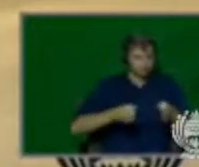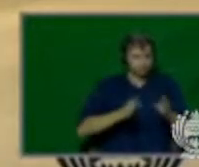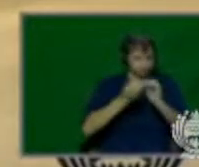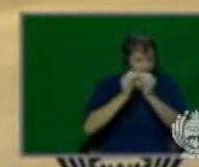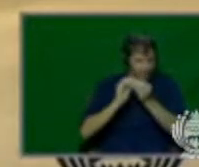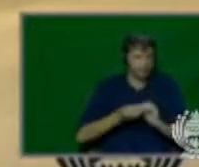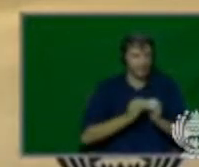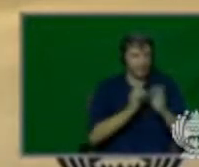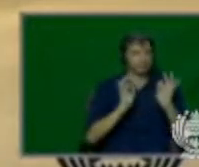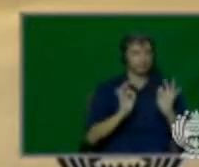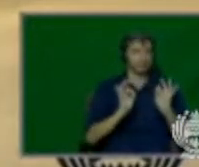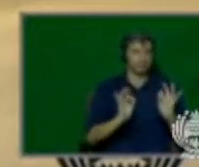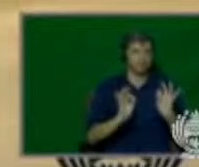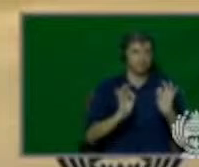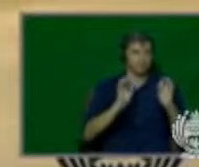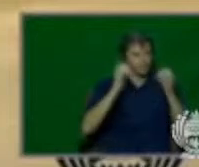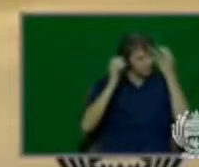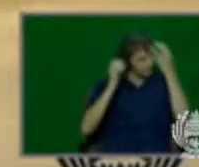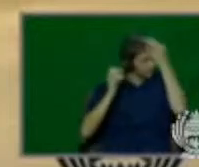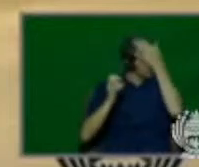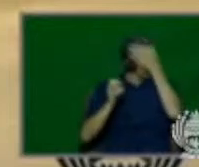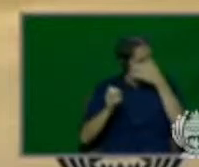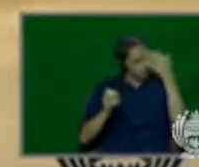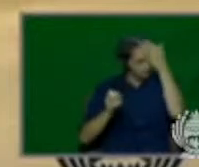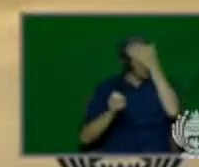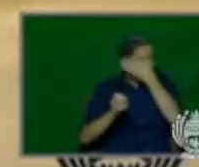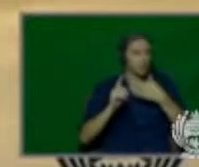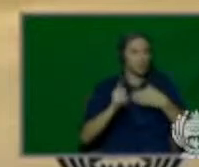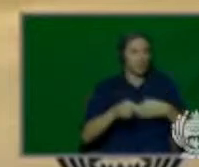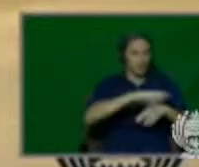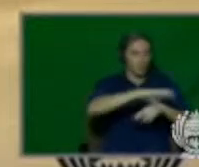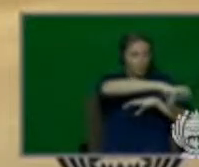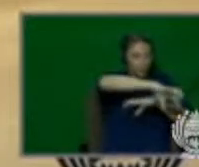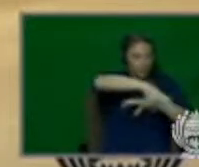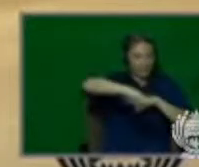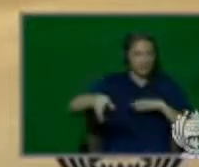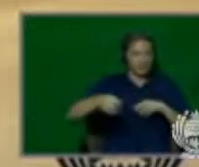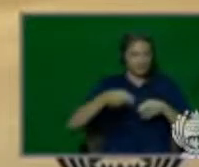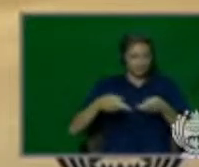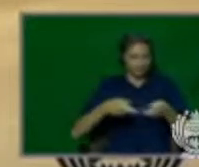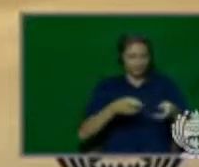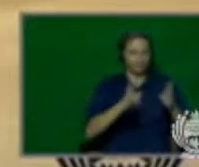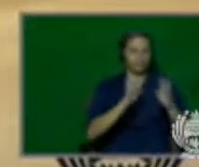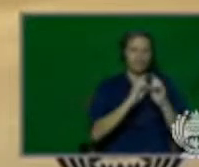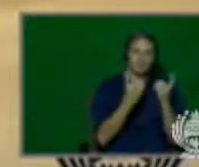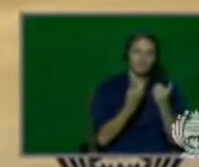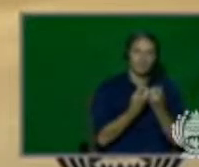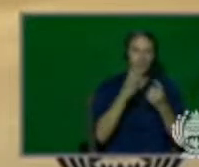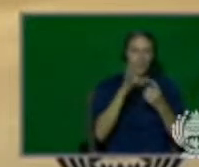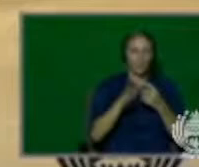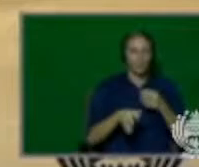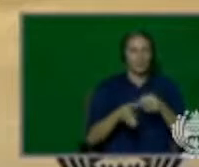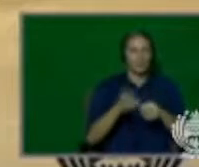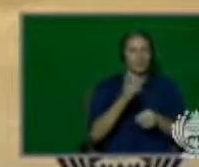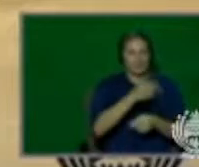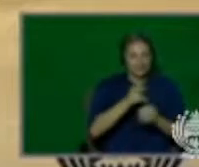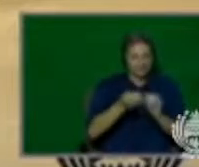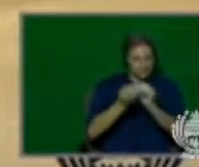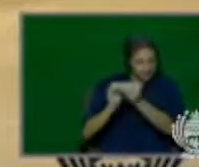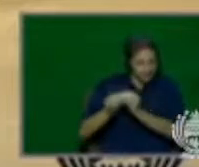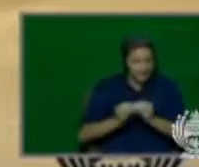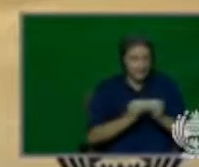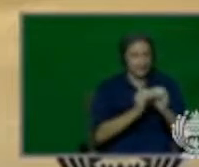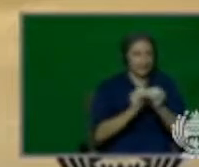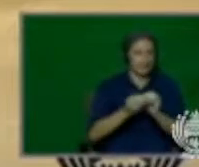Provincial roads departments will reseal over 16,000 lane kilometers of roads in their areas of authority.